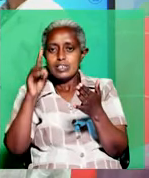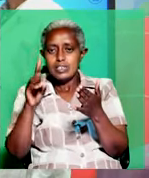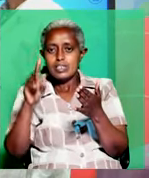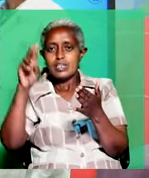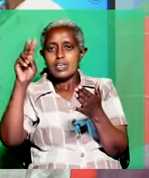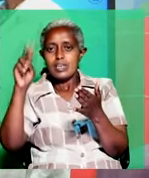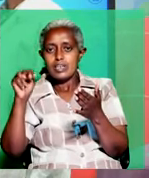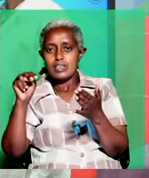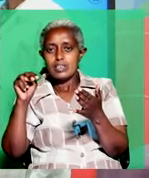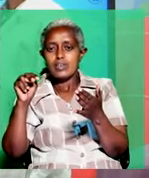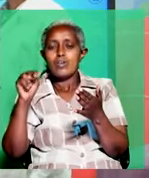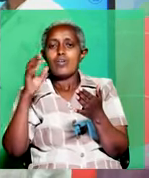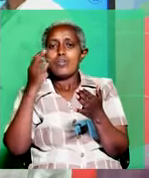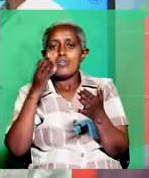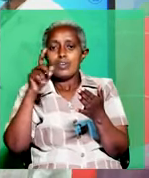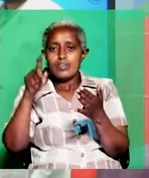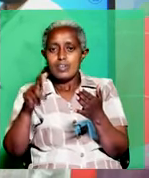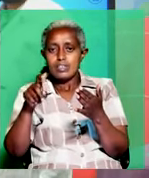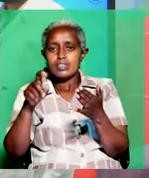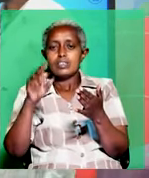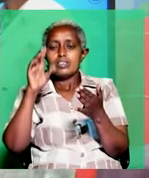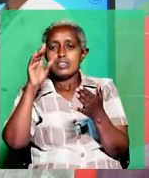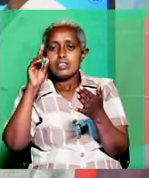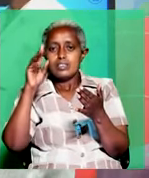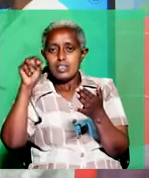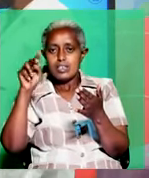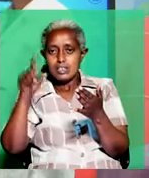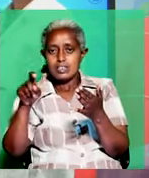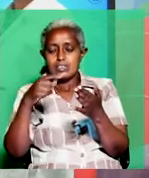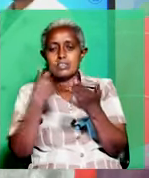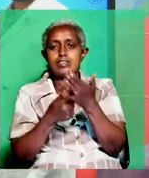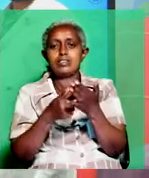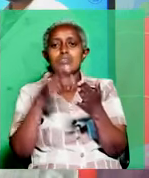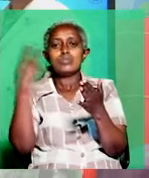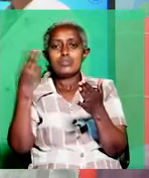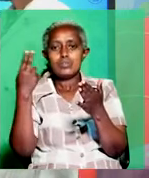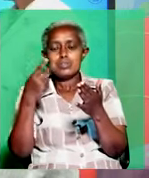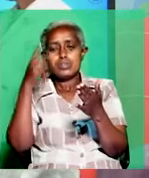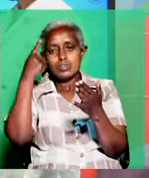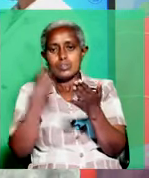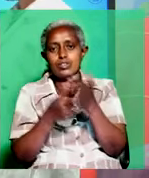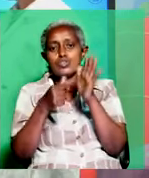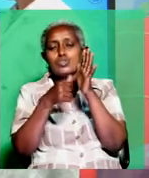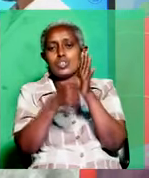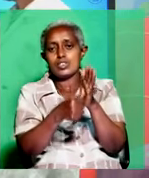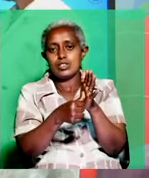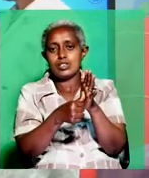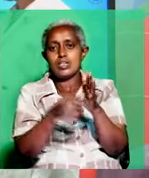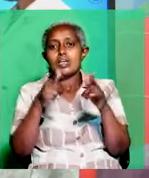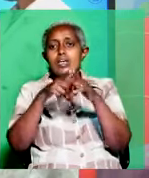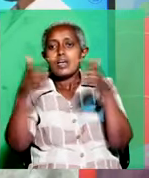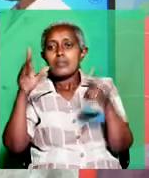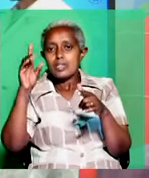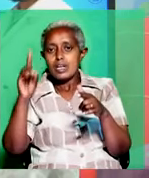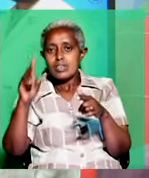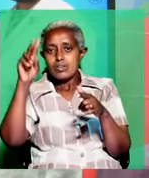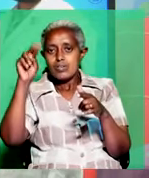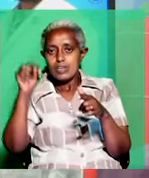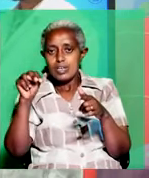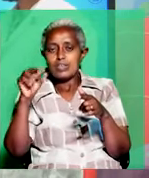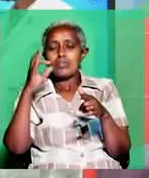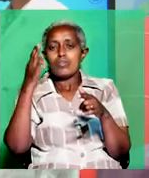dn of fx by dxn, or using this notation capital D of n of